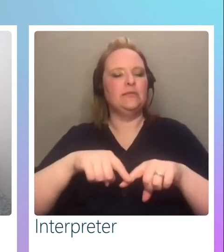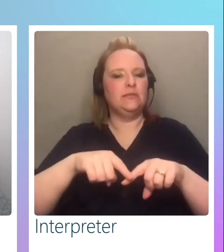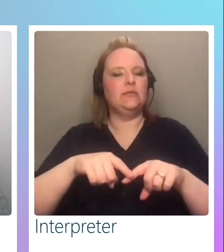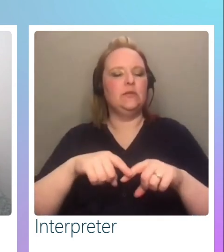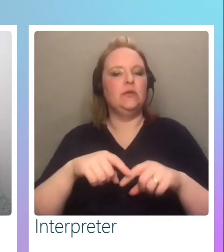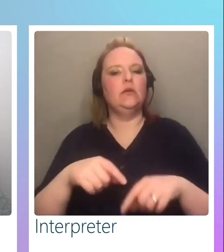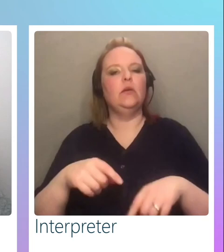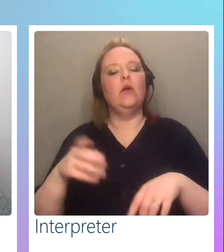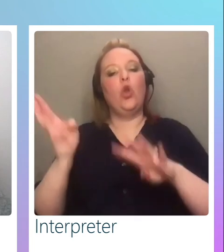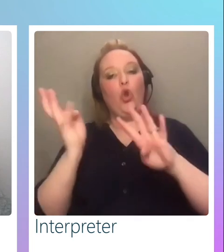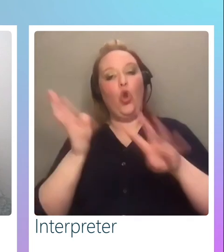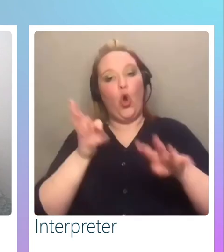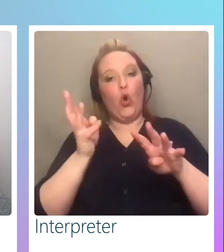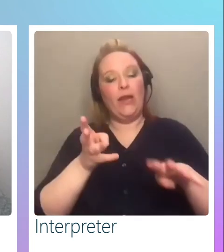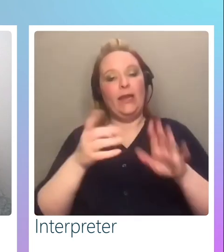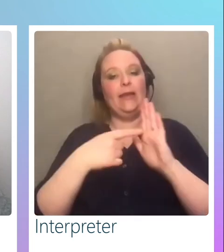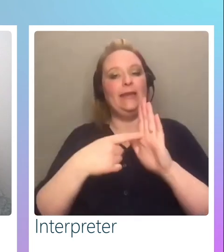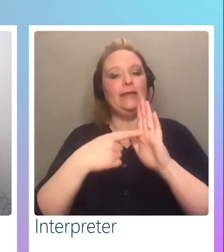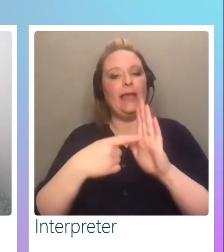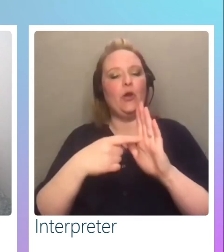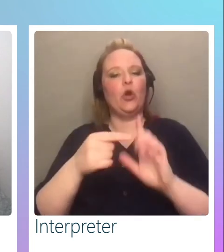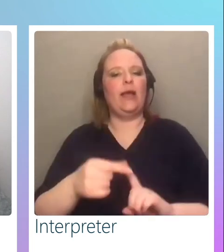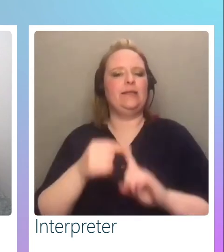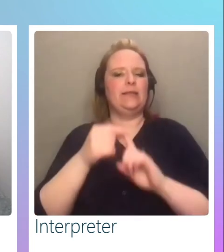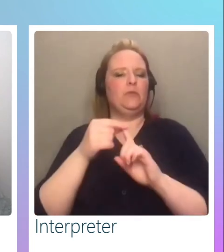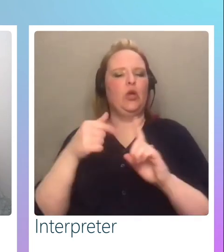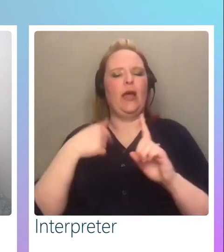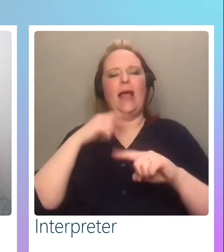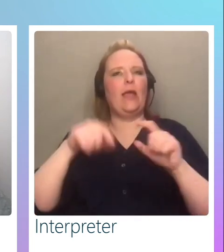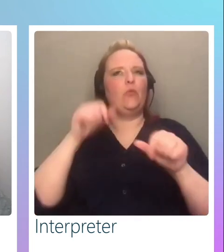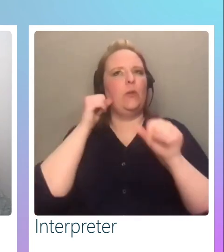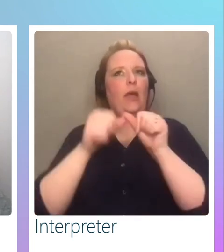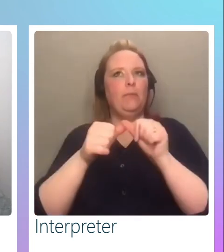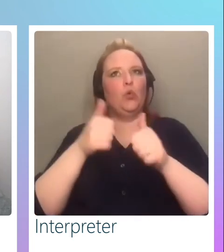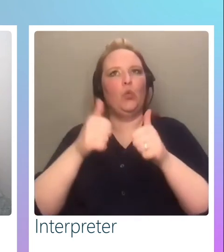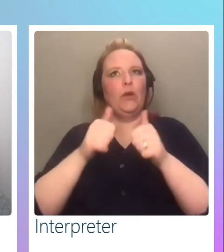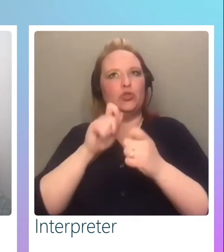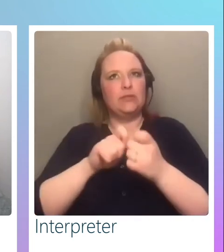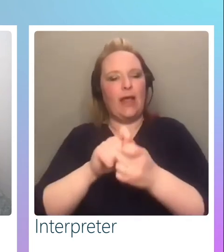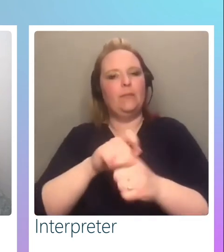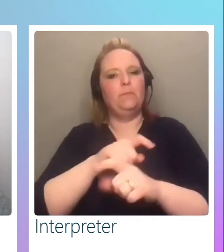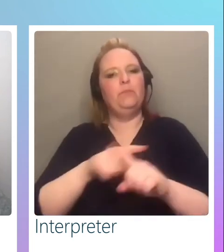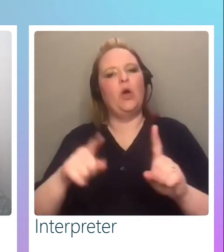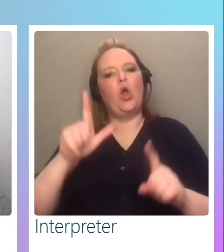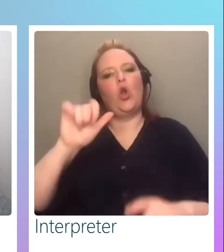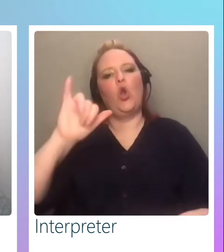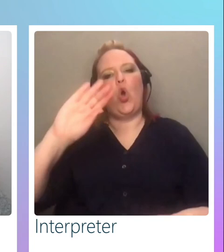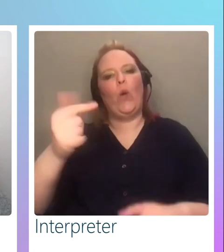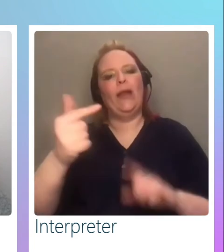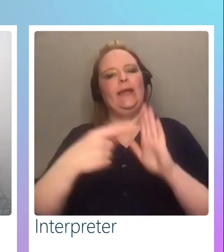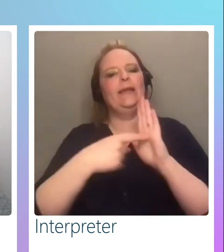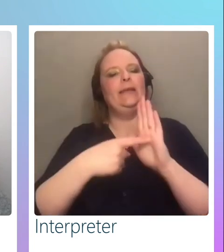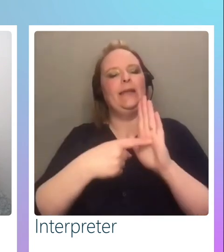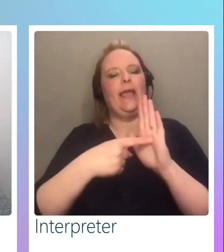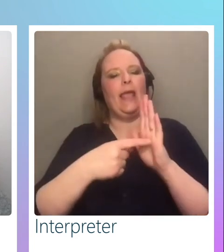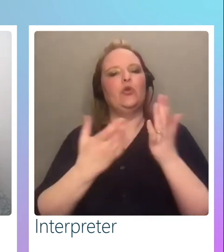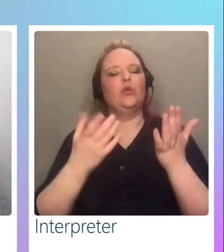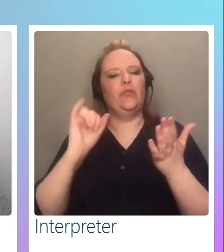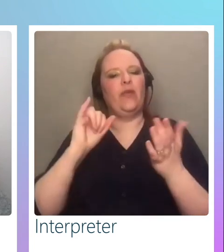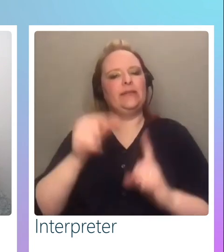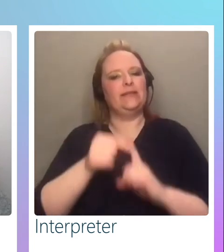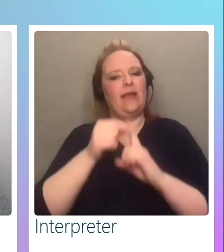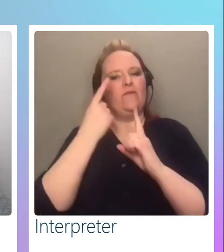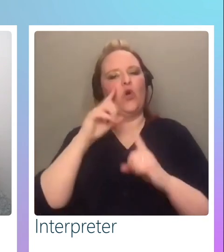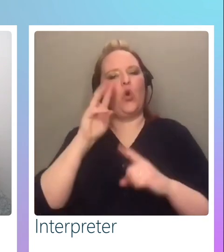Loading indicators are also called out as an exception. I can't remember if it's to that one exactly, but they are called out as an exception to some of this in the web